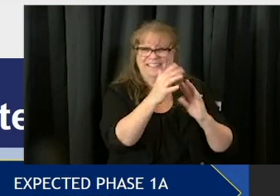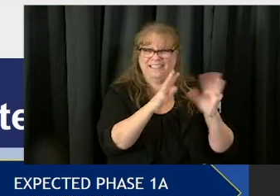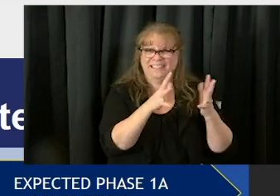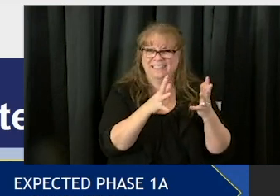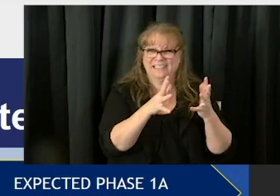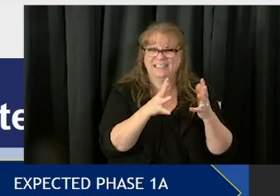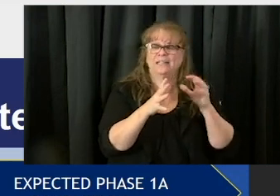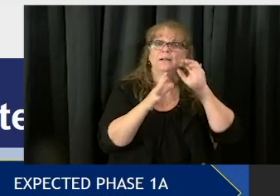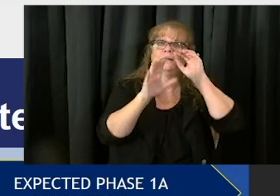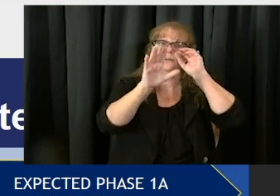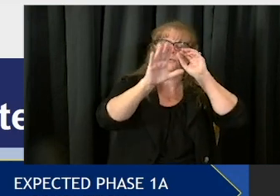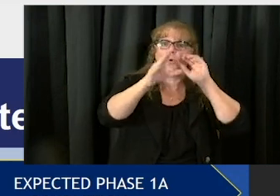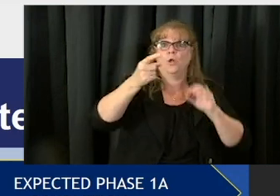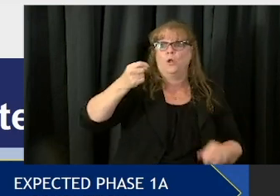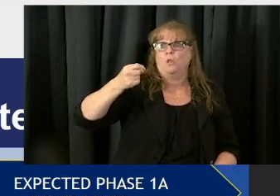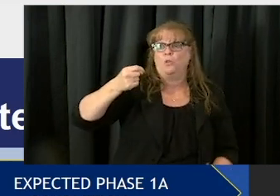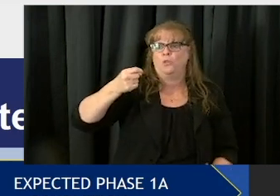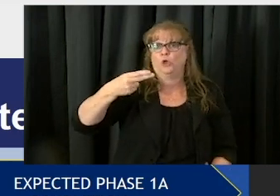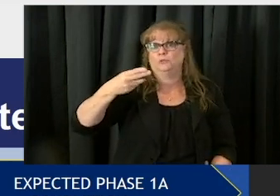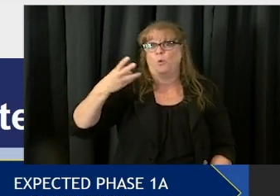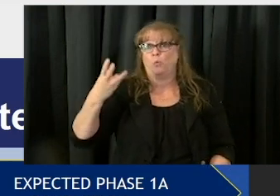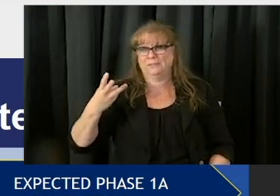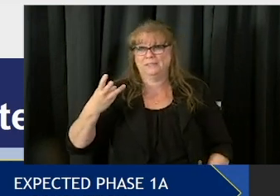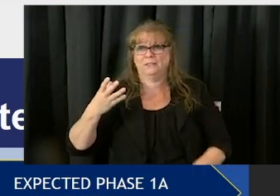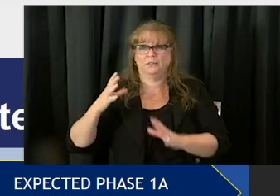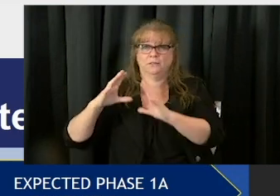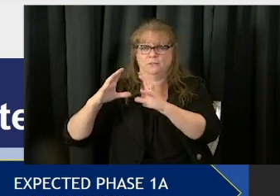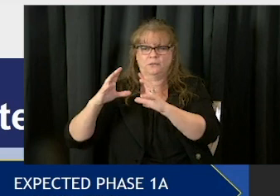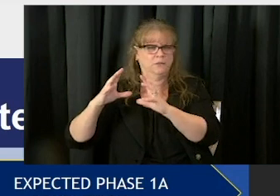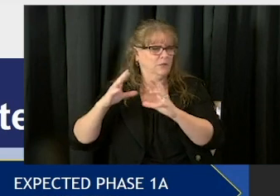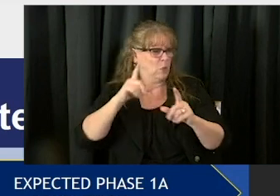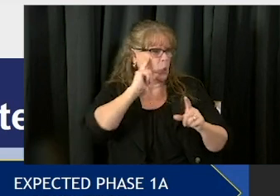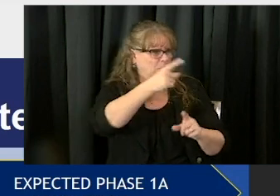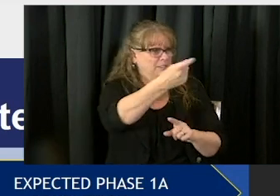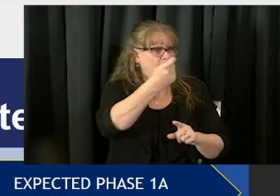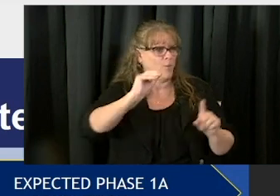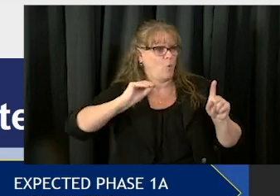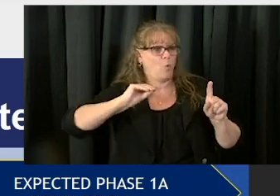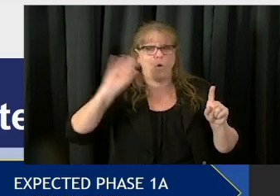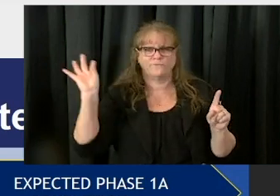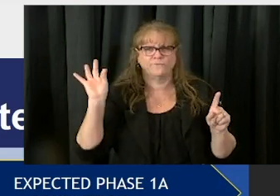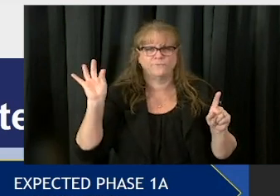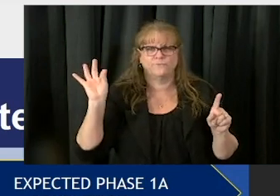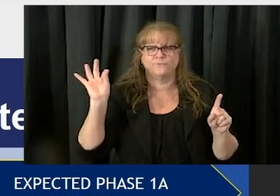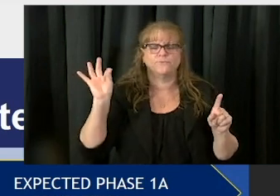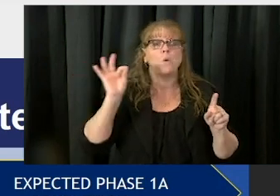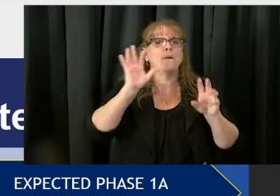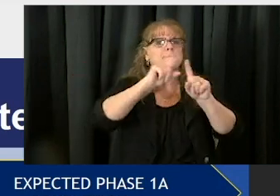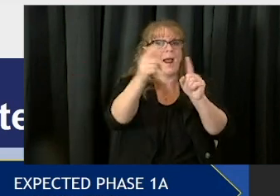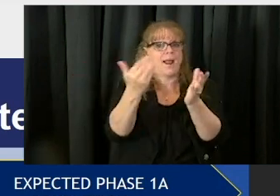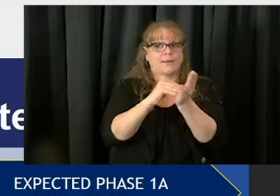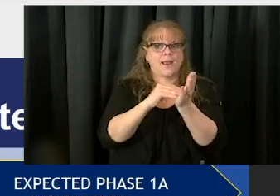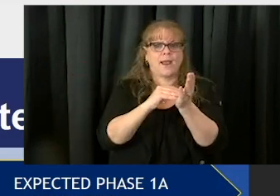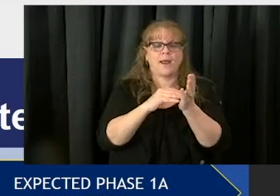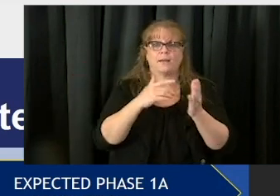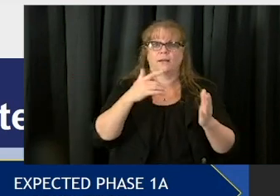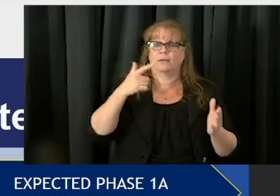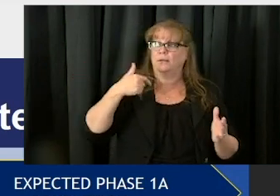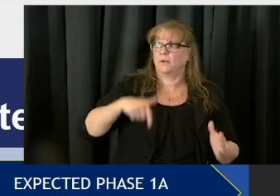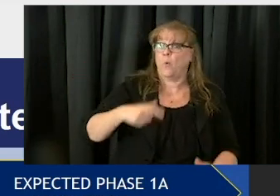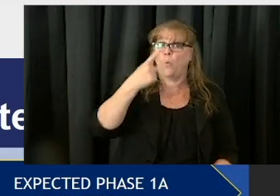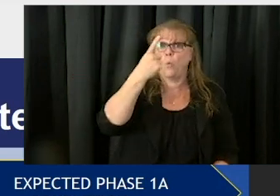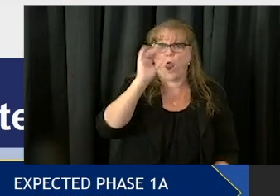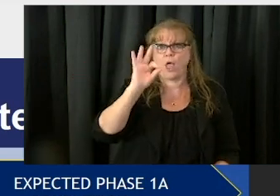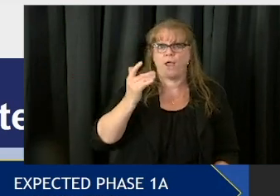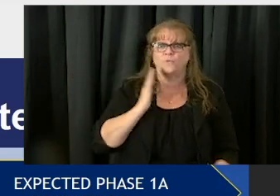one of the top states in getting the vaccine into arms. The rest of the country needs to do better. We have the fierce urgency of